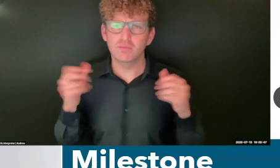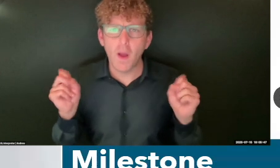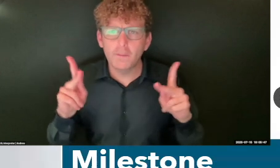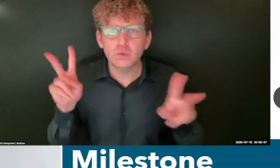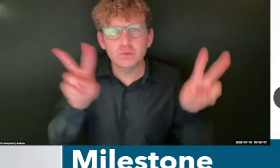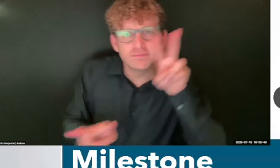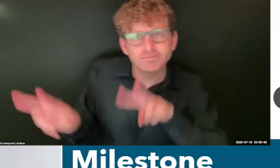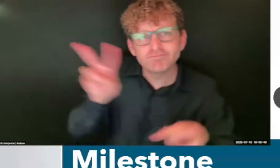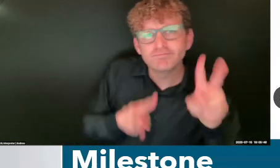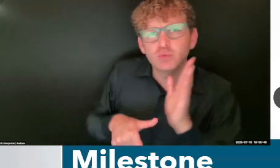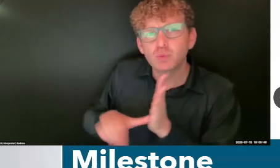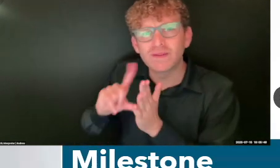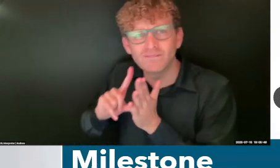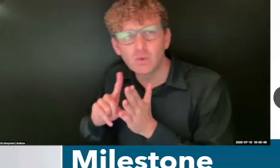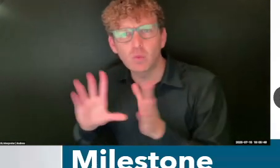days.